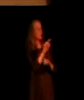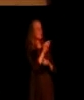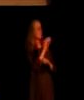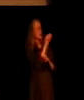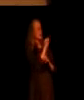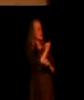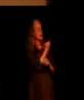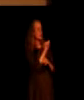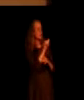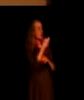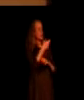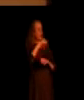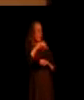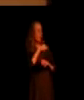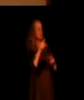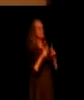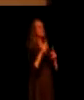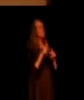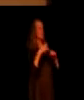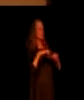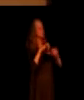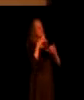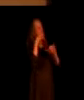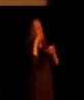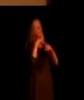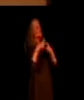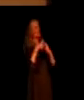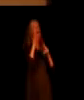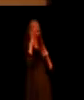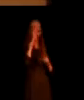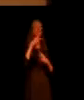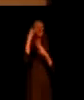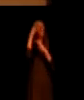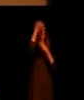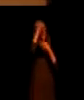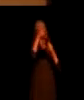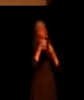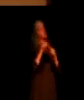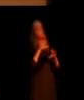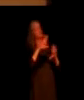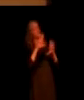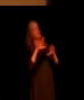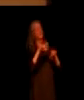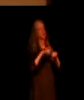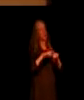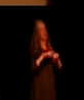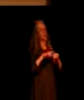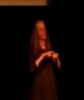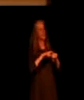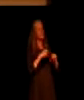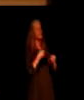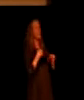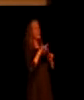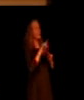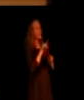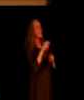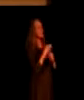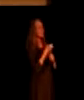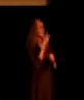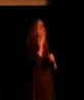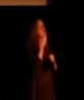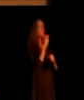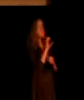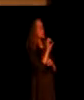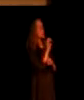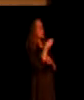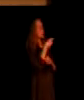back that way. Them was the good old days. When I went to Cape Canaveral a couple of years ago, it